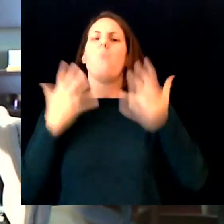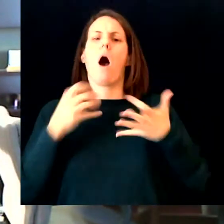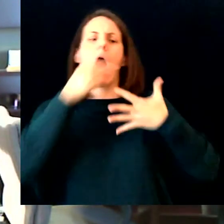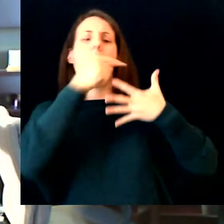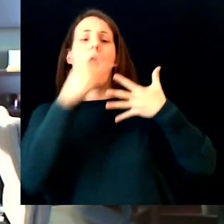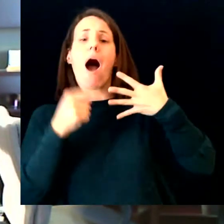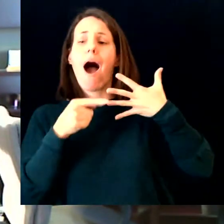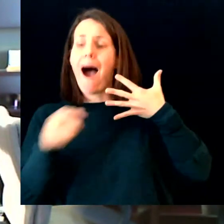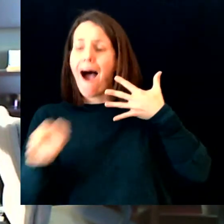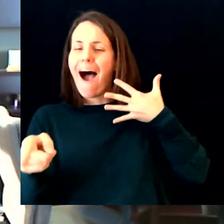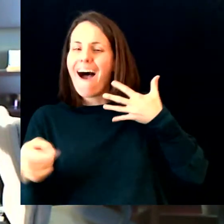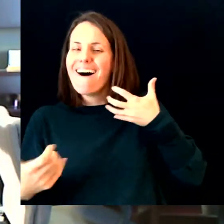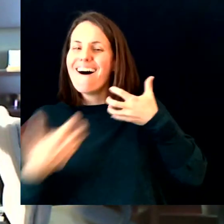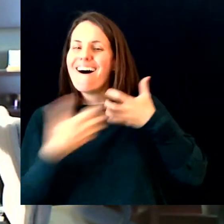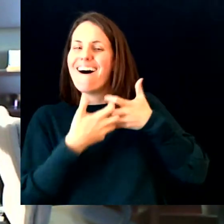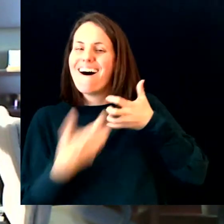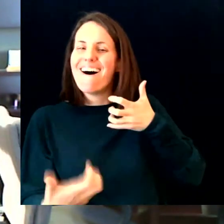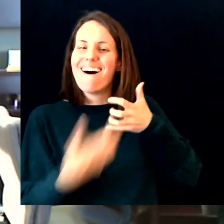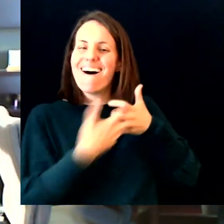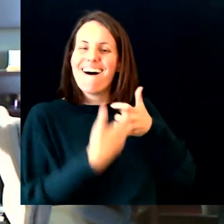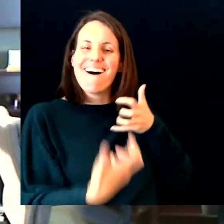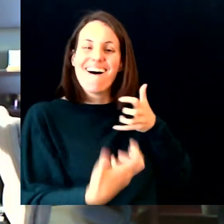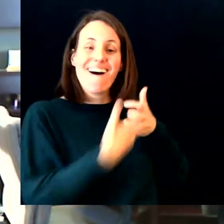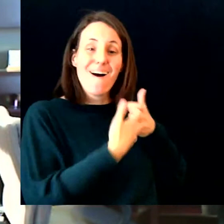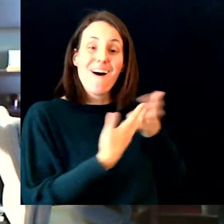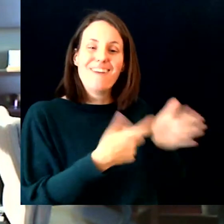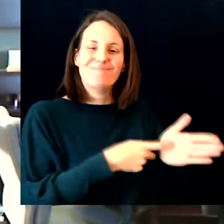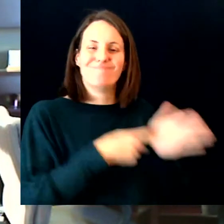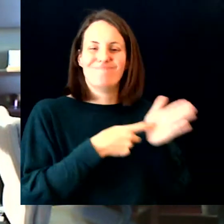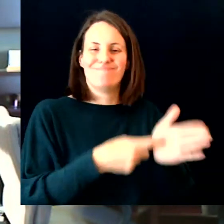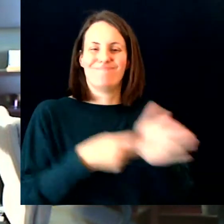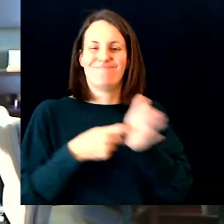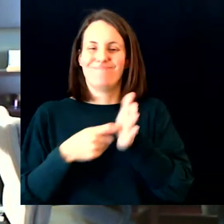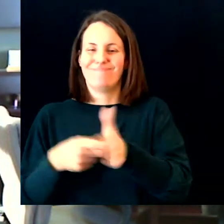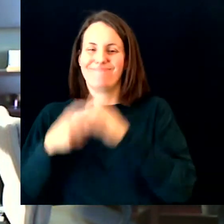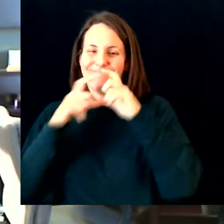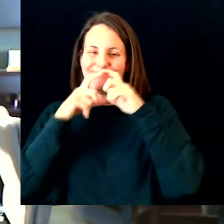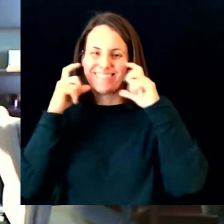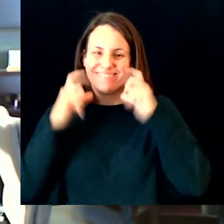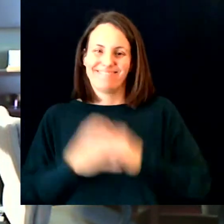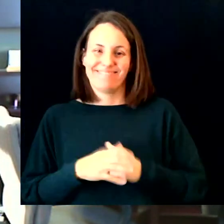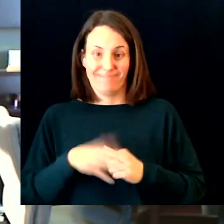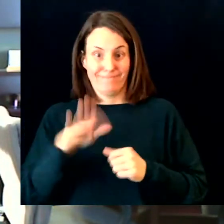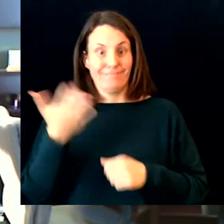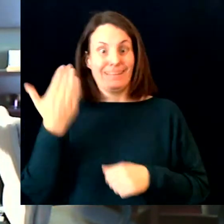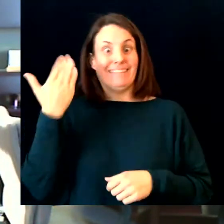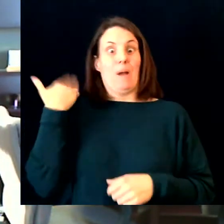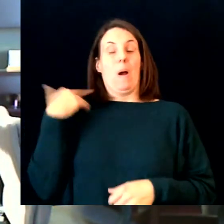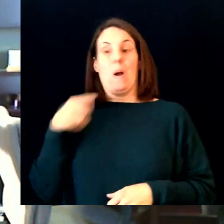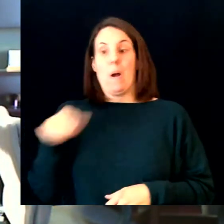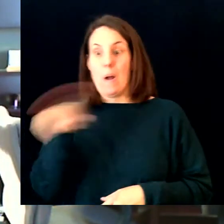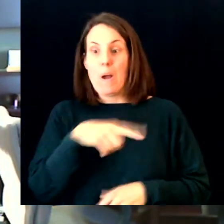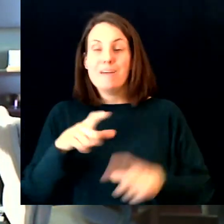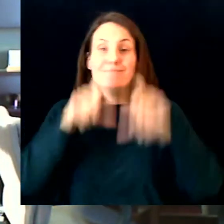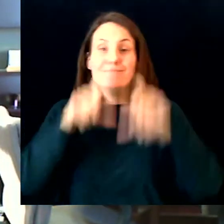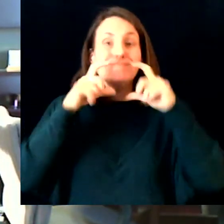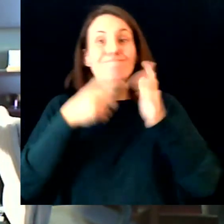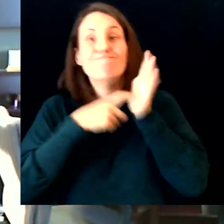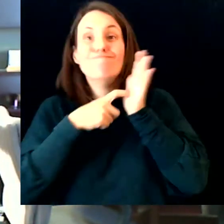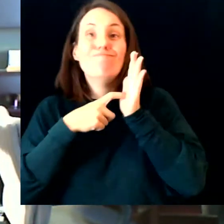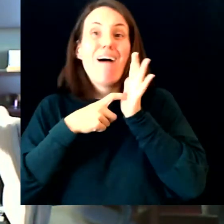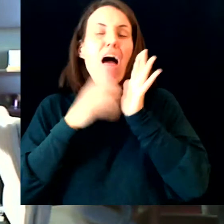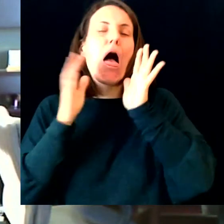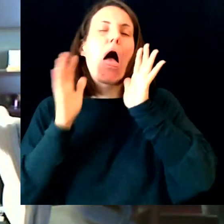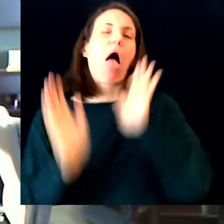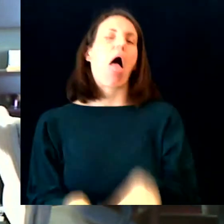and for teachers and staff in school. Again, that's just a really important part to helping us all slow the spread of this very